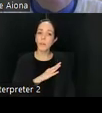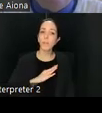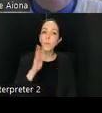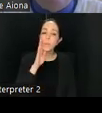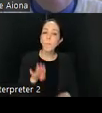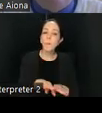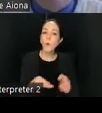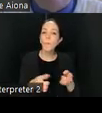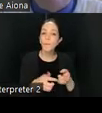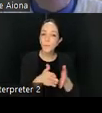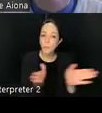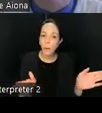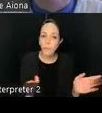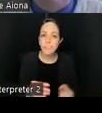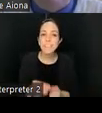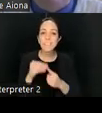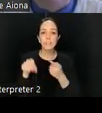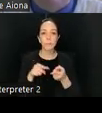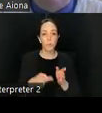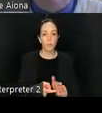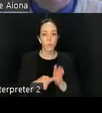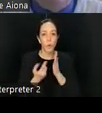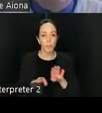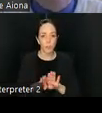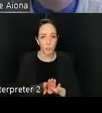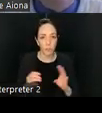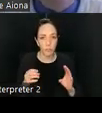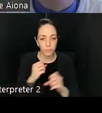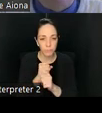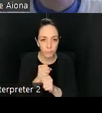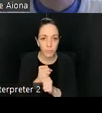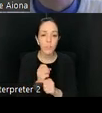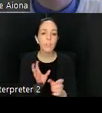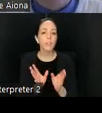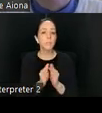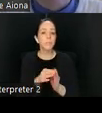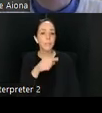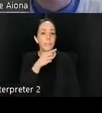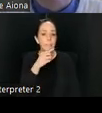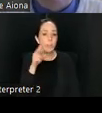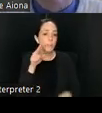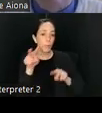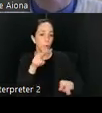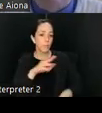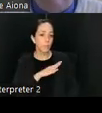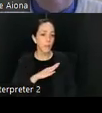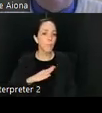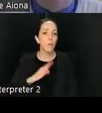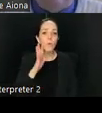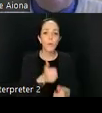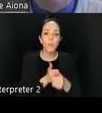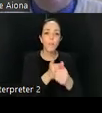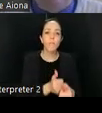when otherwise required. Meetings and hearings of the Oversight Board shall be subject to Oregon Public Meetings Law,